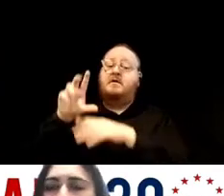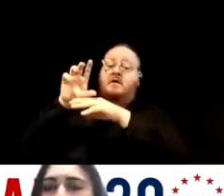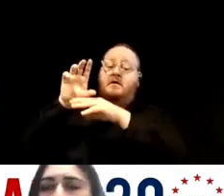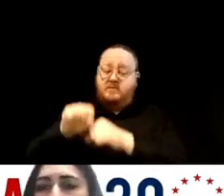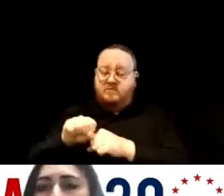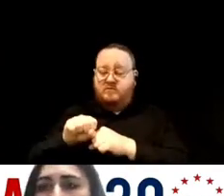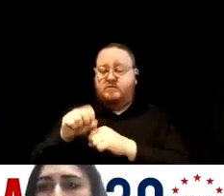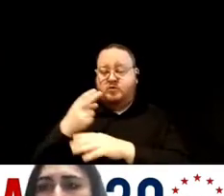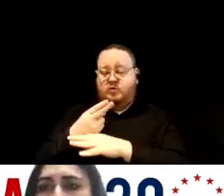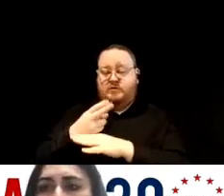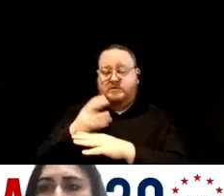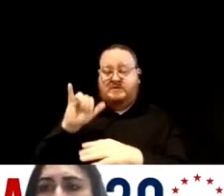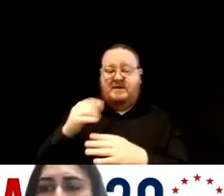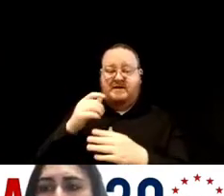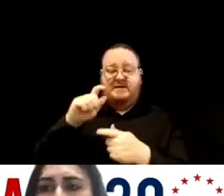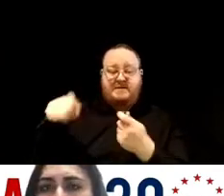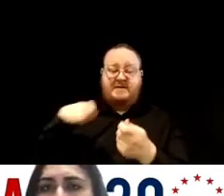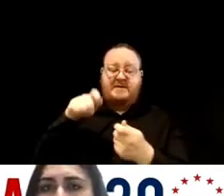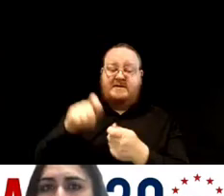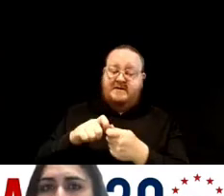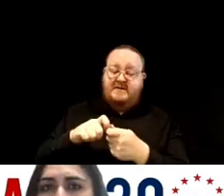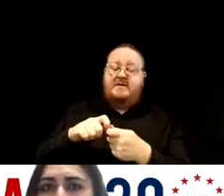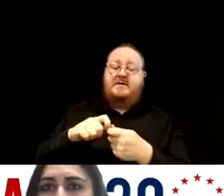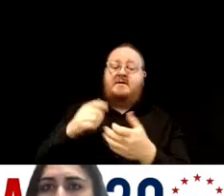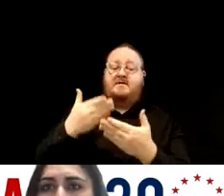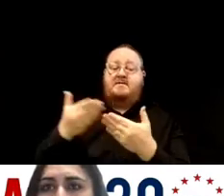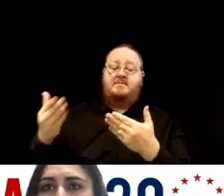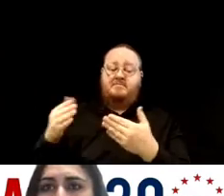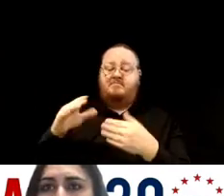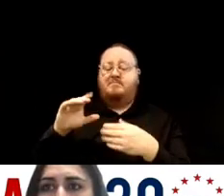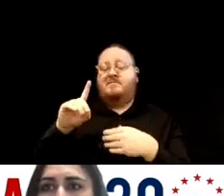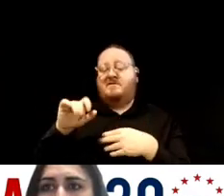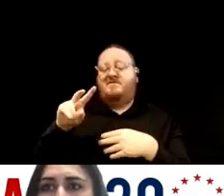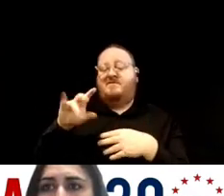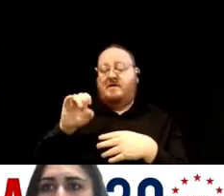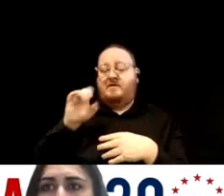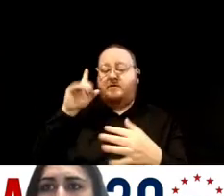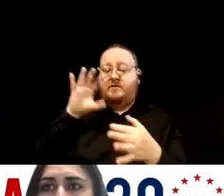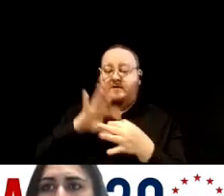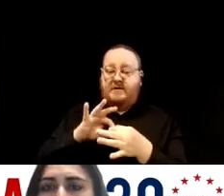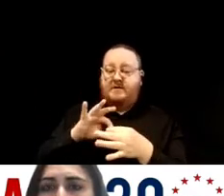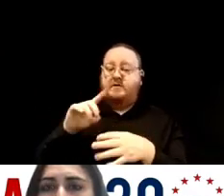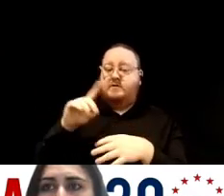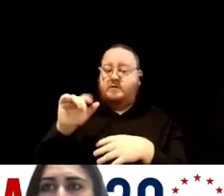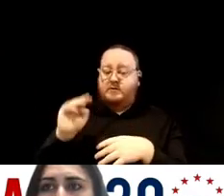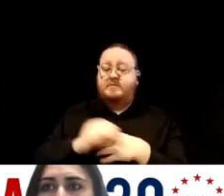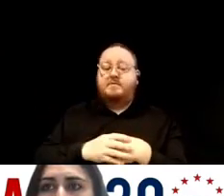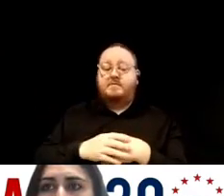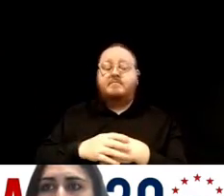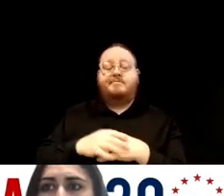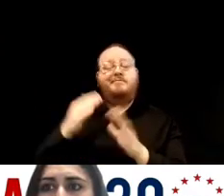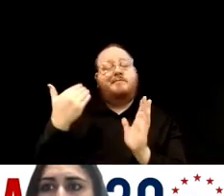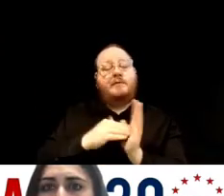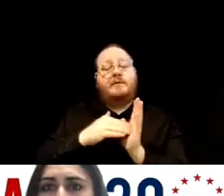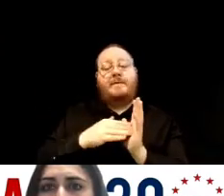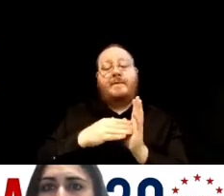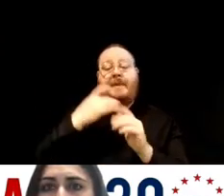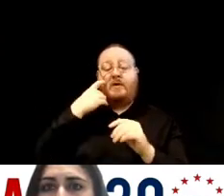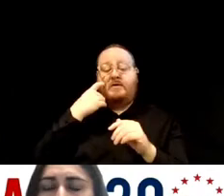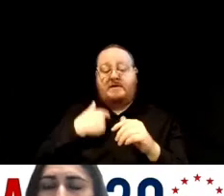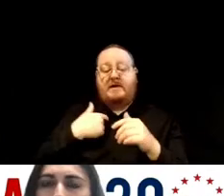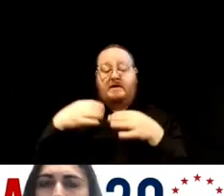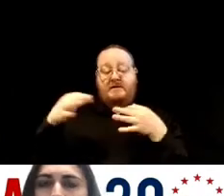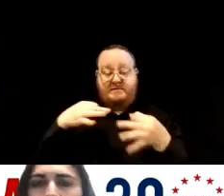particular device to connect to Zoom and to participate in Zoom sessions. So again, what I just ran through